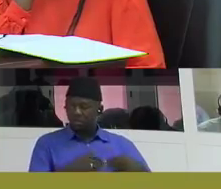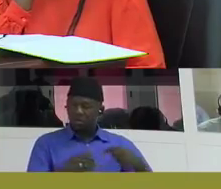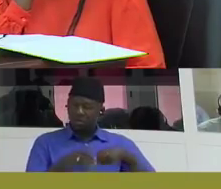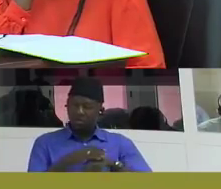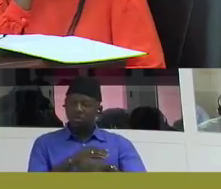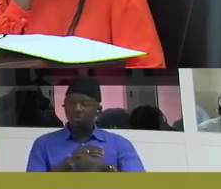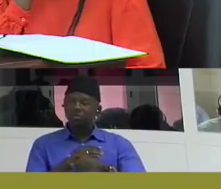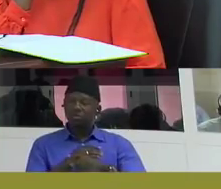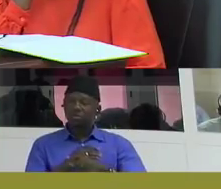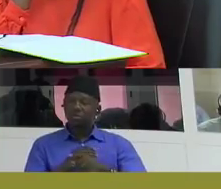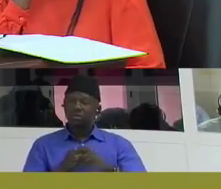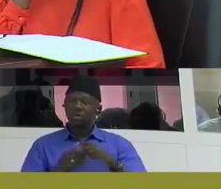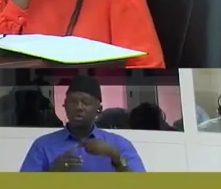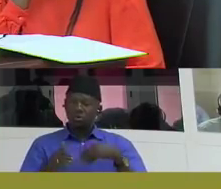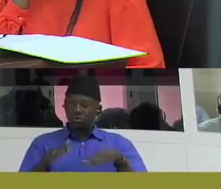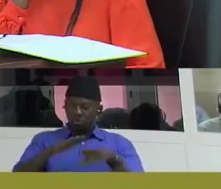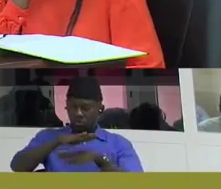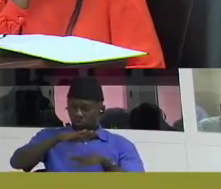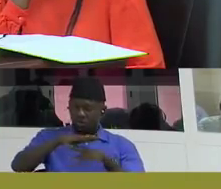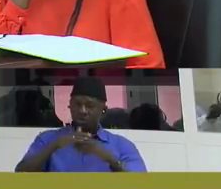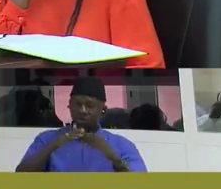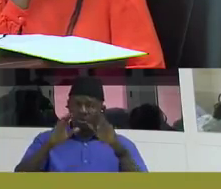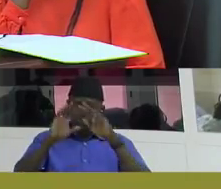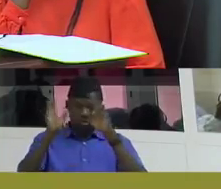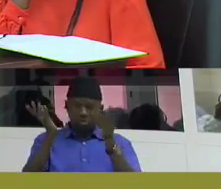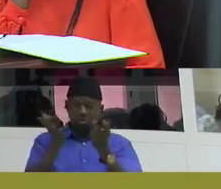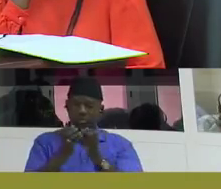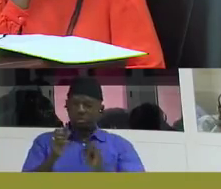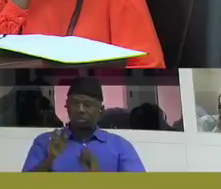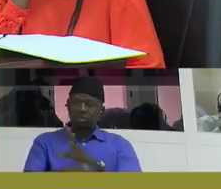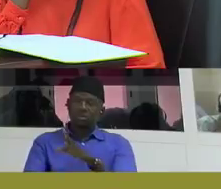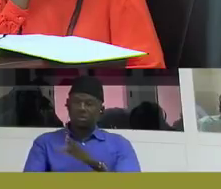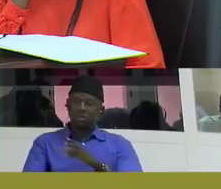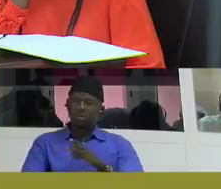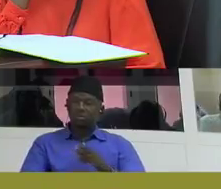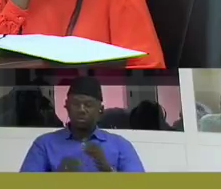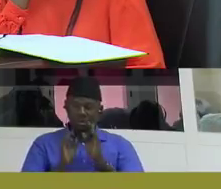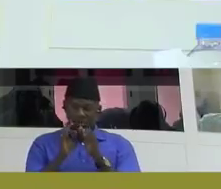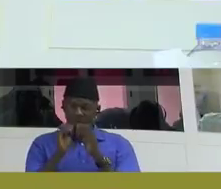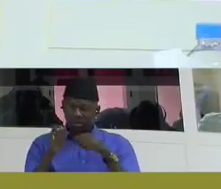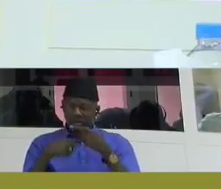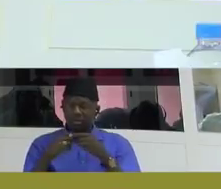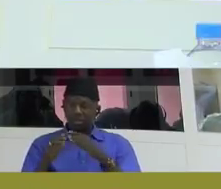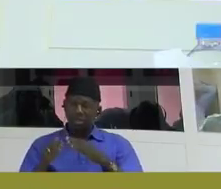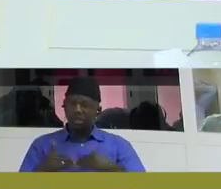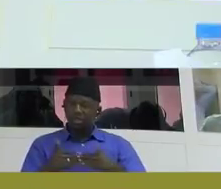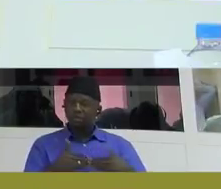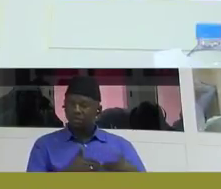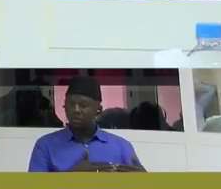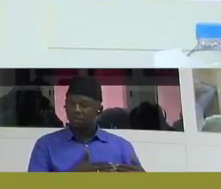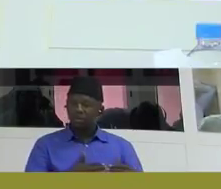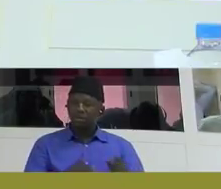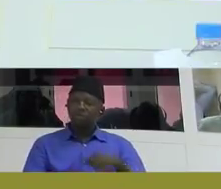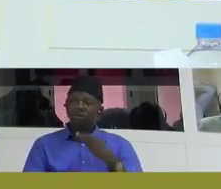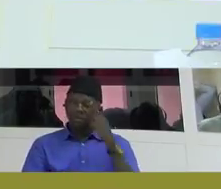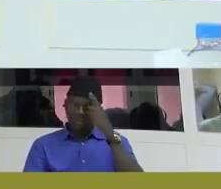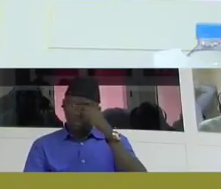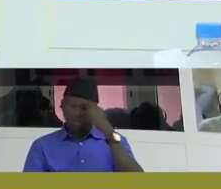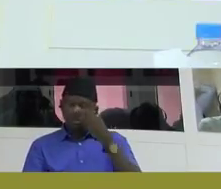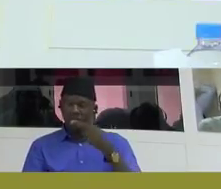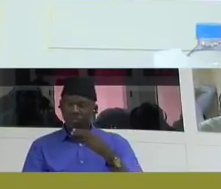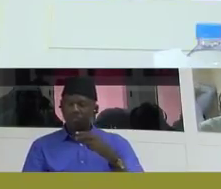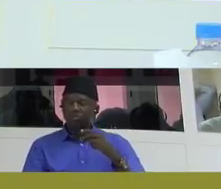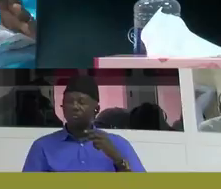public order rubric to proscribe that activity for purposes of